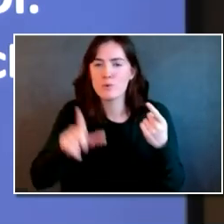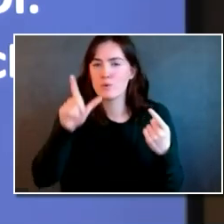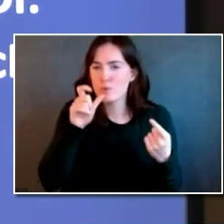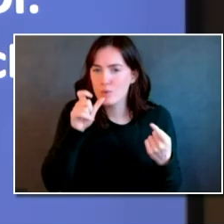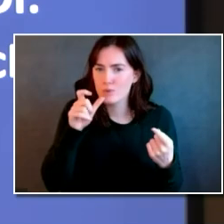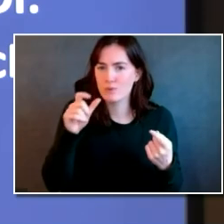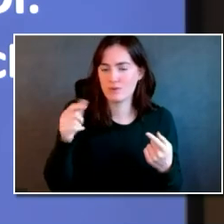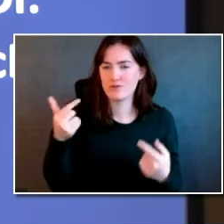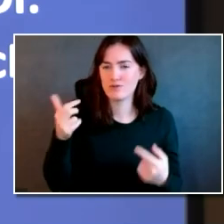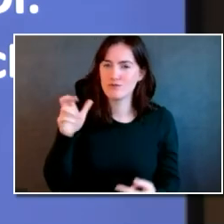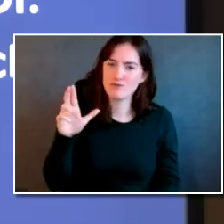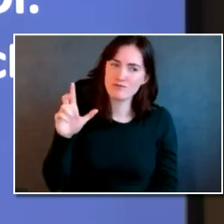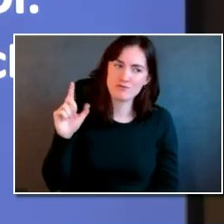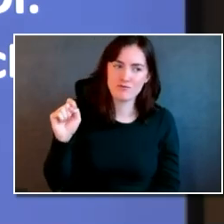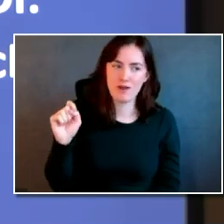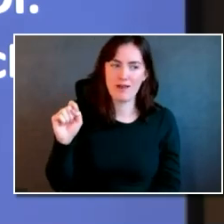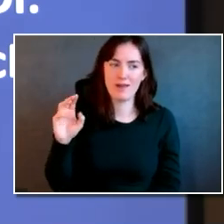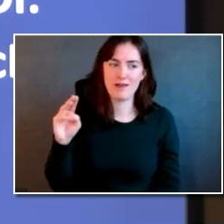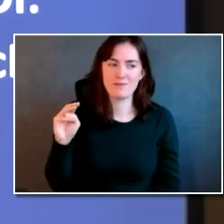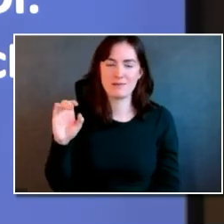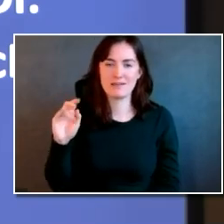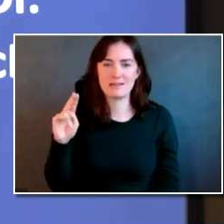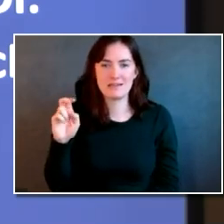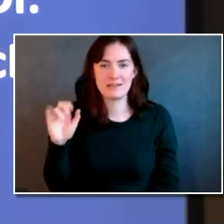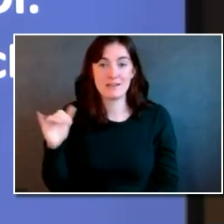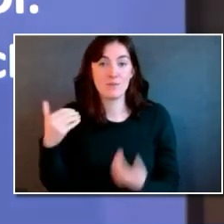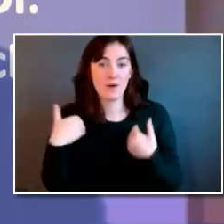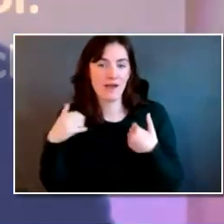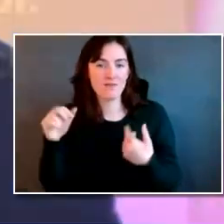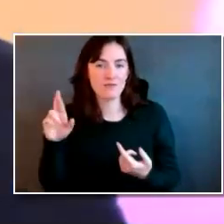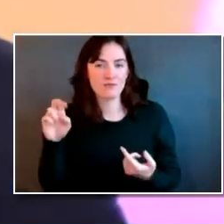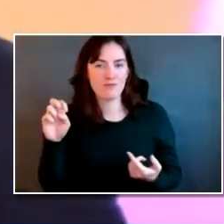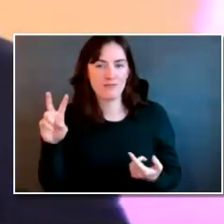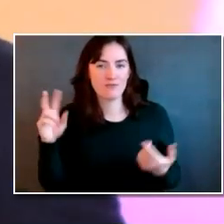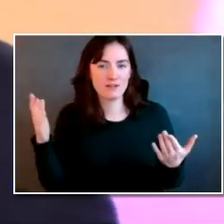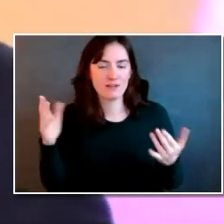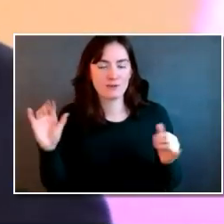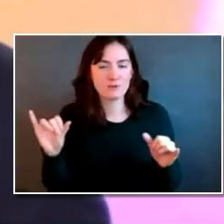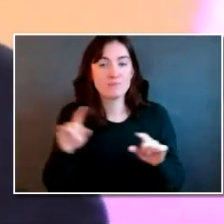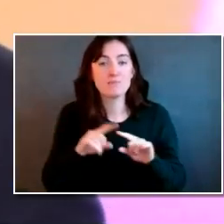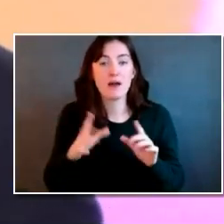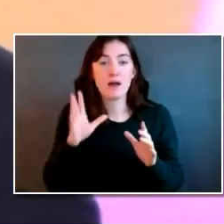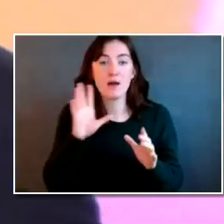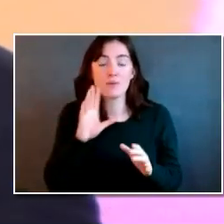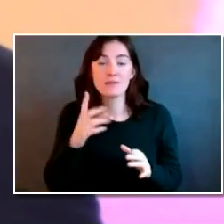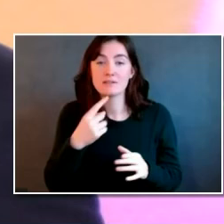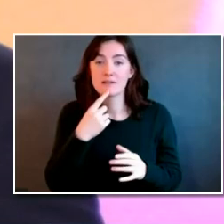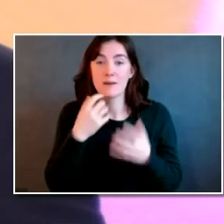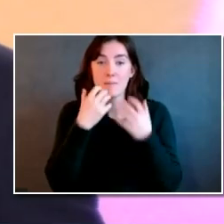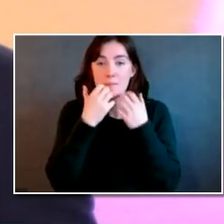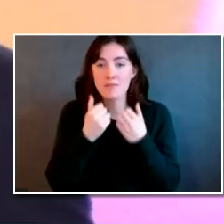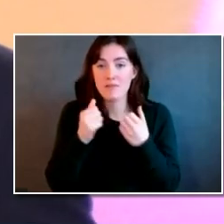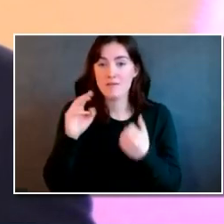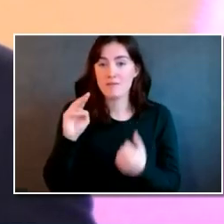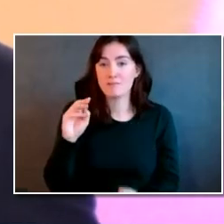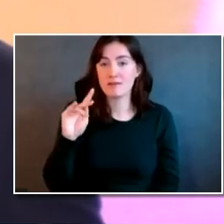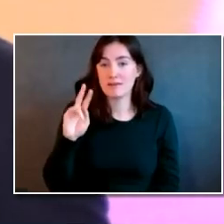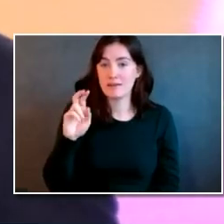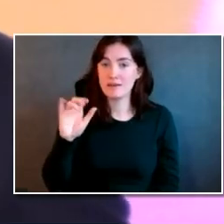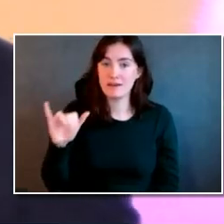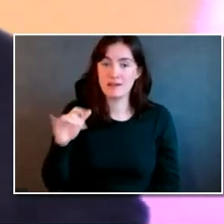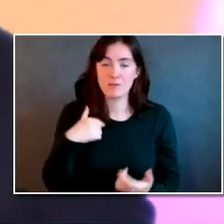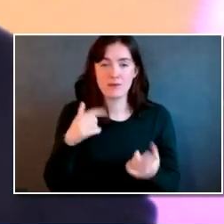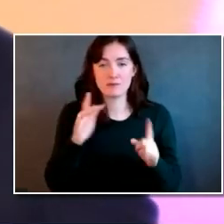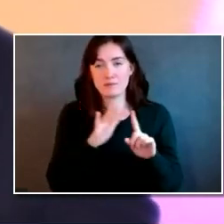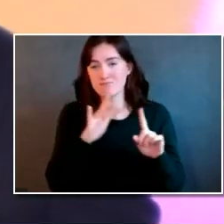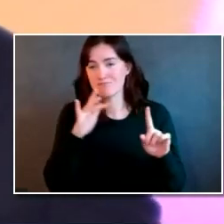course we have the Reverend here with us too as well, but I'll say this. Beloved McKinney was a giant among most leaders here